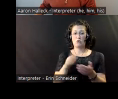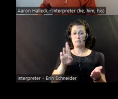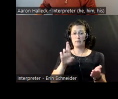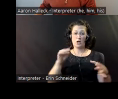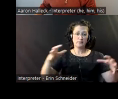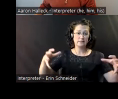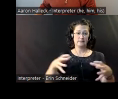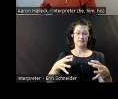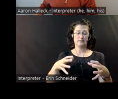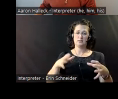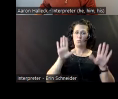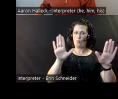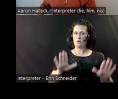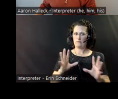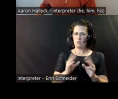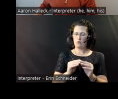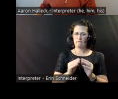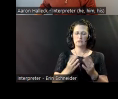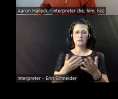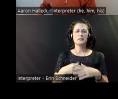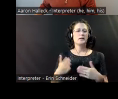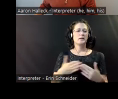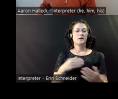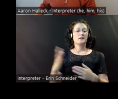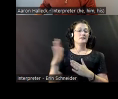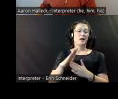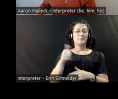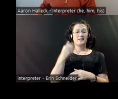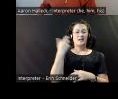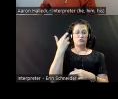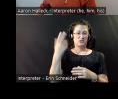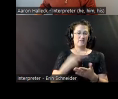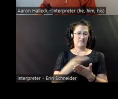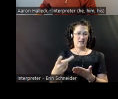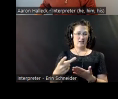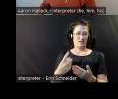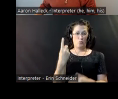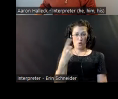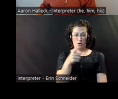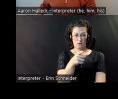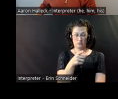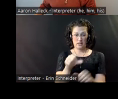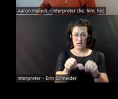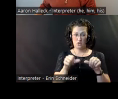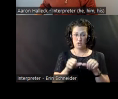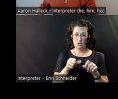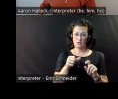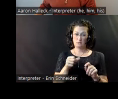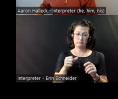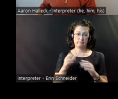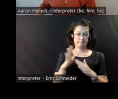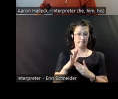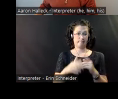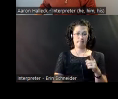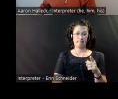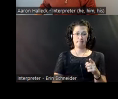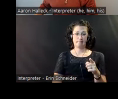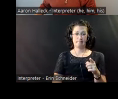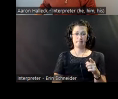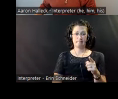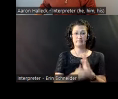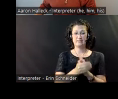presentation years ago about these are the top 10 reasons why they fail. And one of the areas that's a huge focus is in the